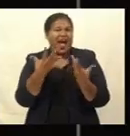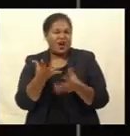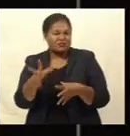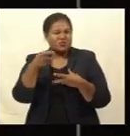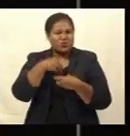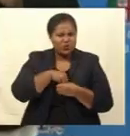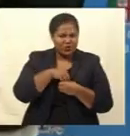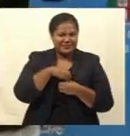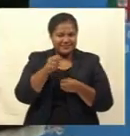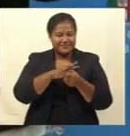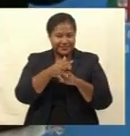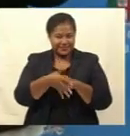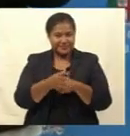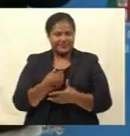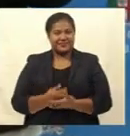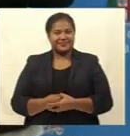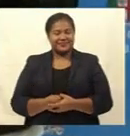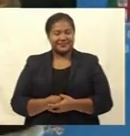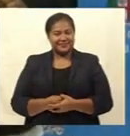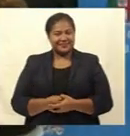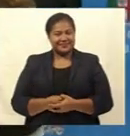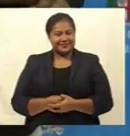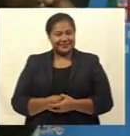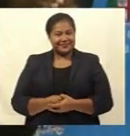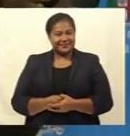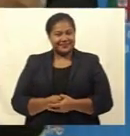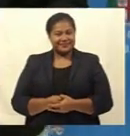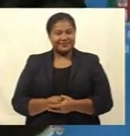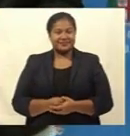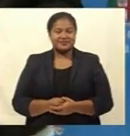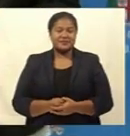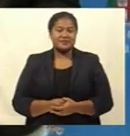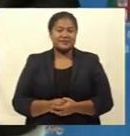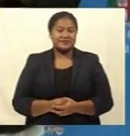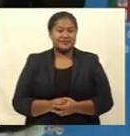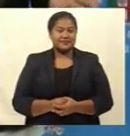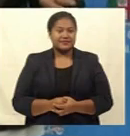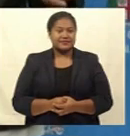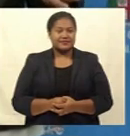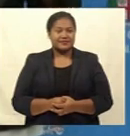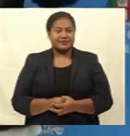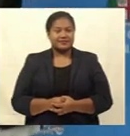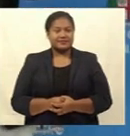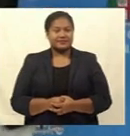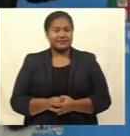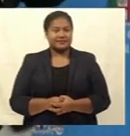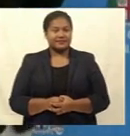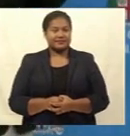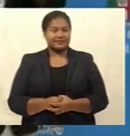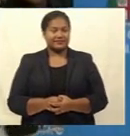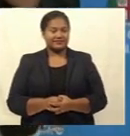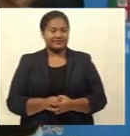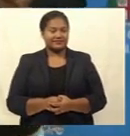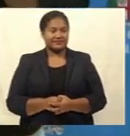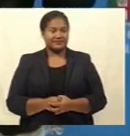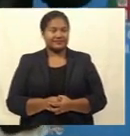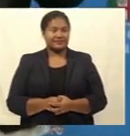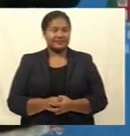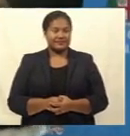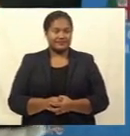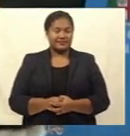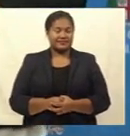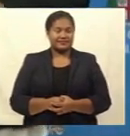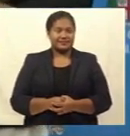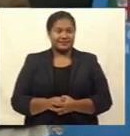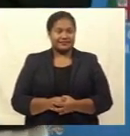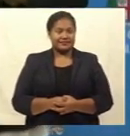COVID-19. We are early in our investigation, but at this stage, they do not appear to be connected to any of our existing cases or